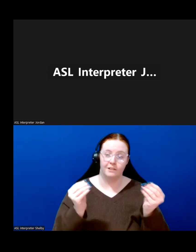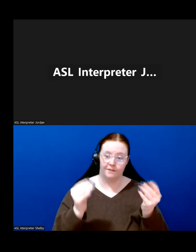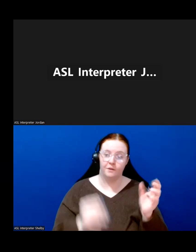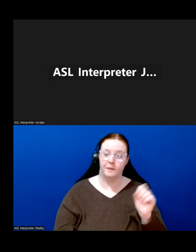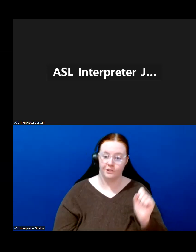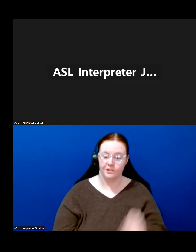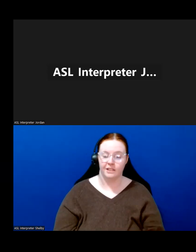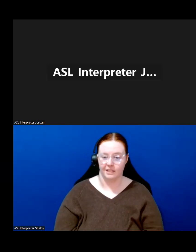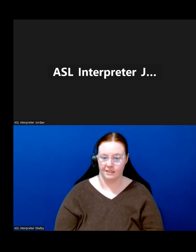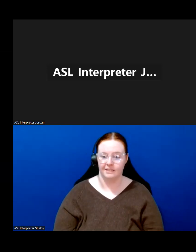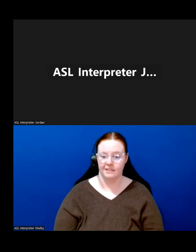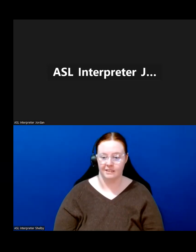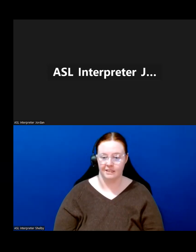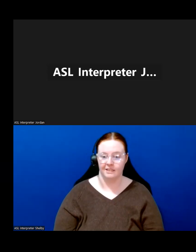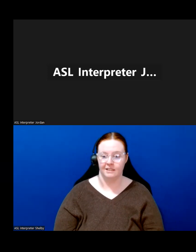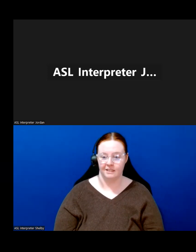It was a lot of information.